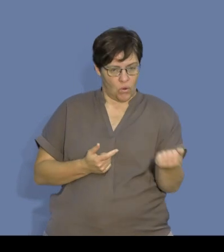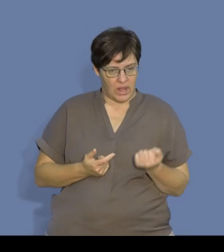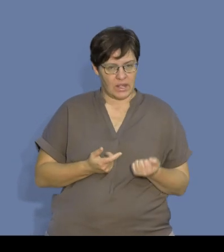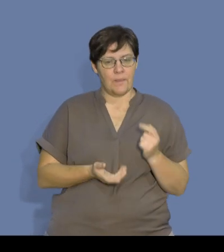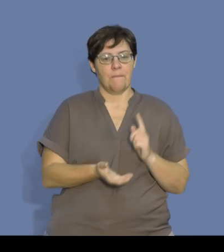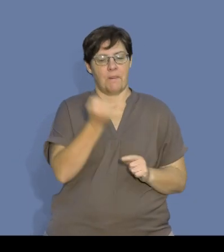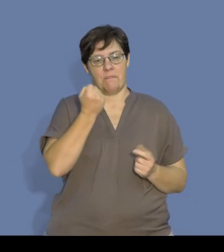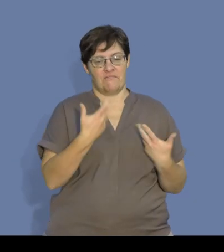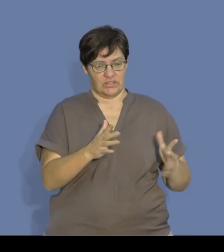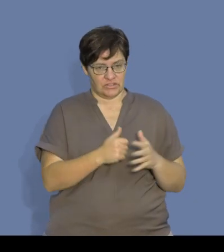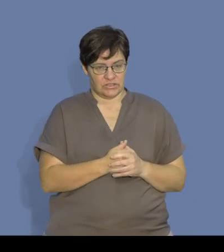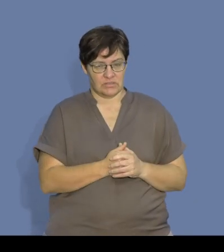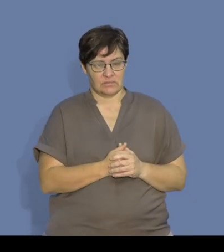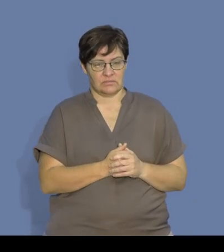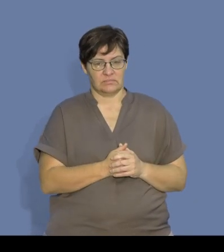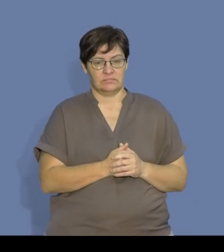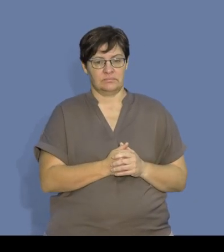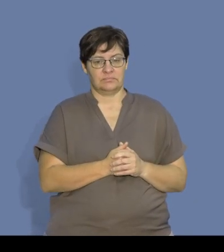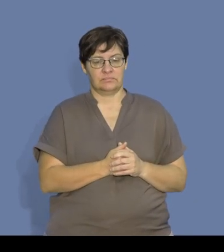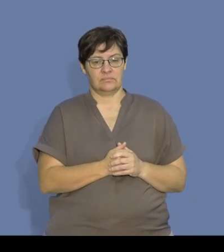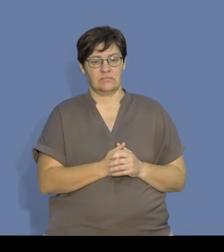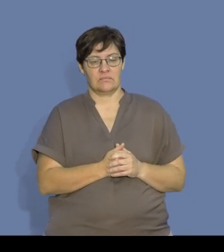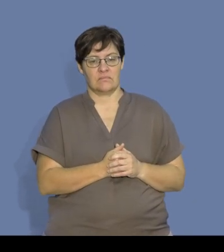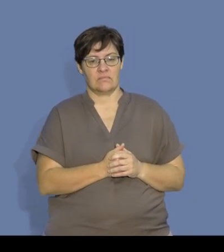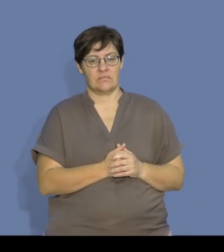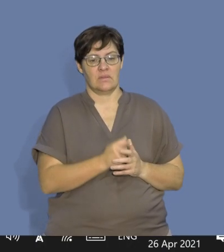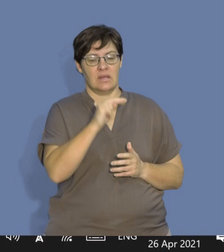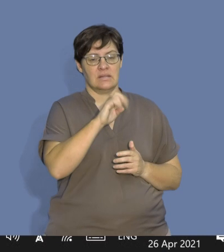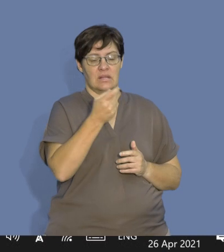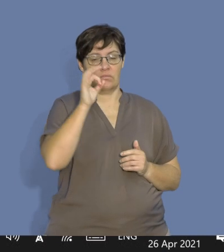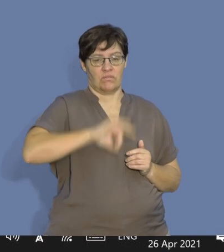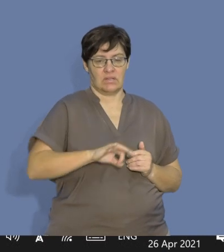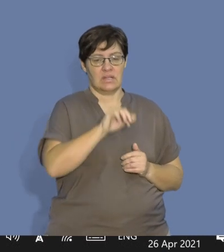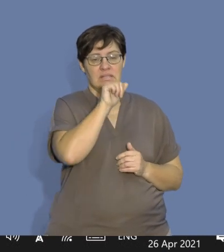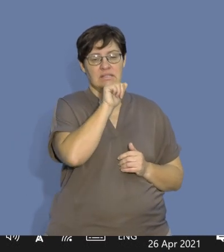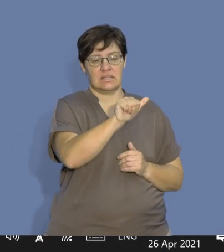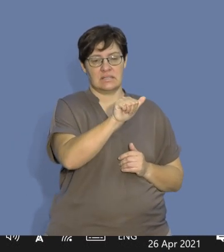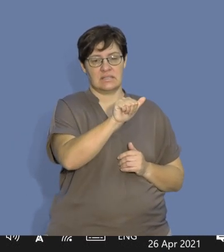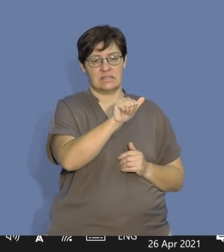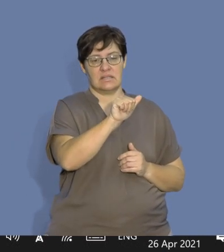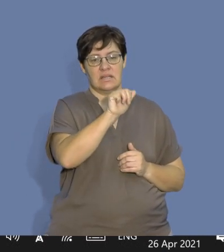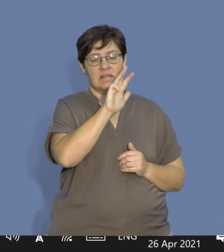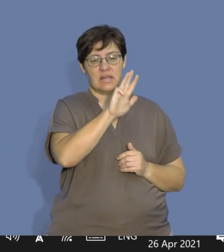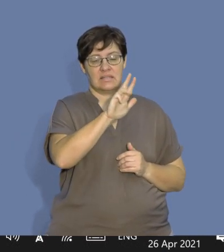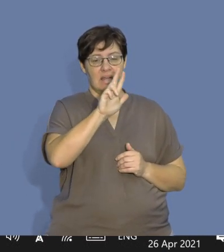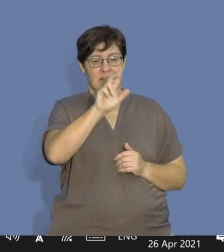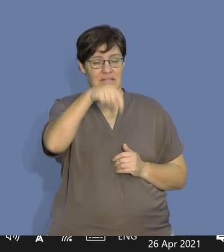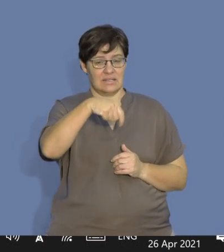Anele versus the drawings that she has taken. So let's grab our calculator. Right, net